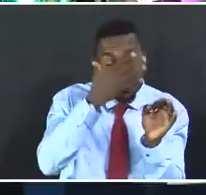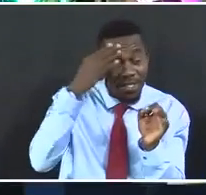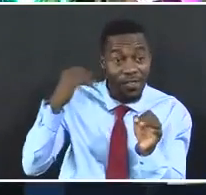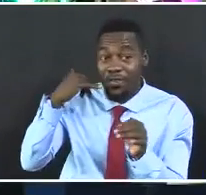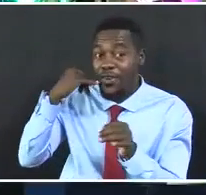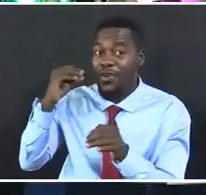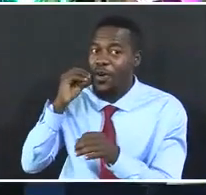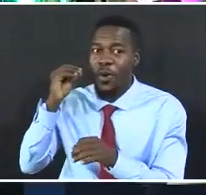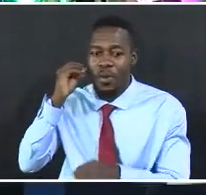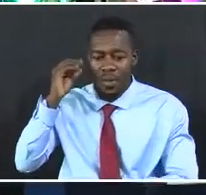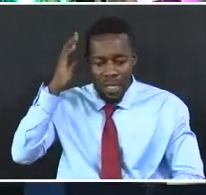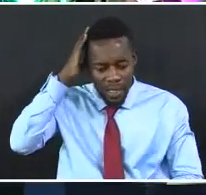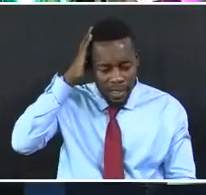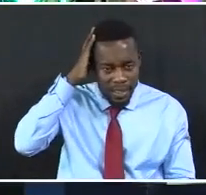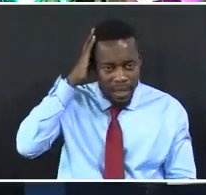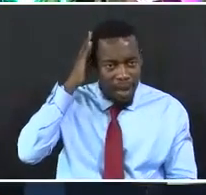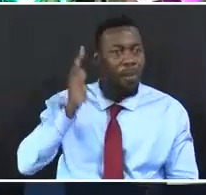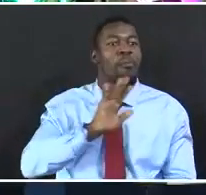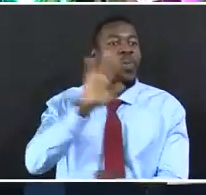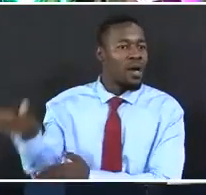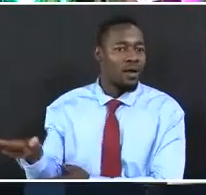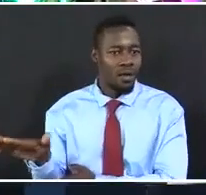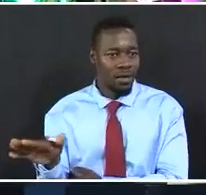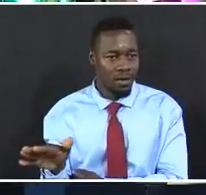Ataka momenda mbali utarudi. Okay? Why?